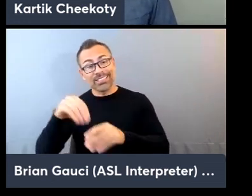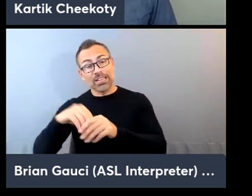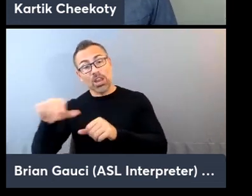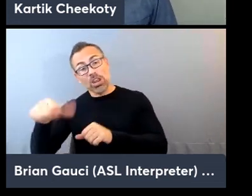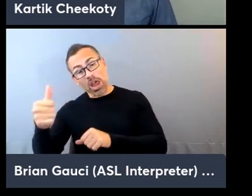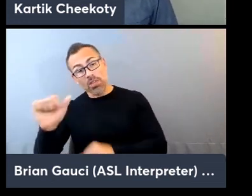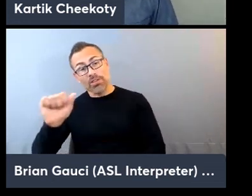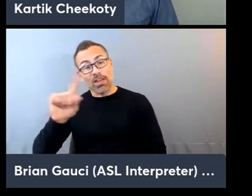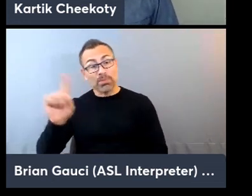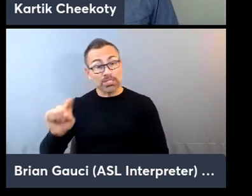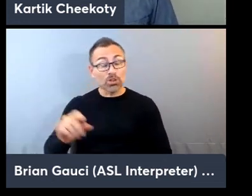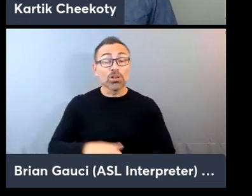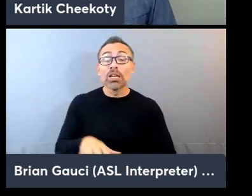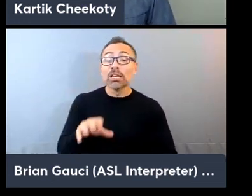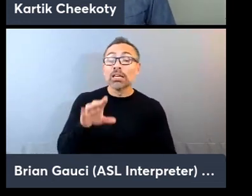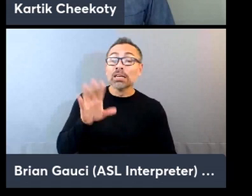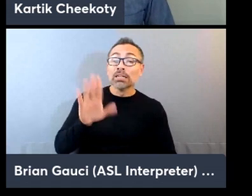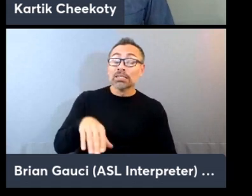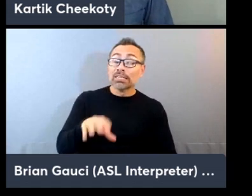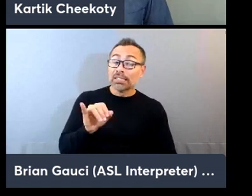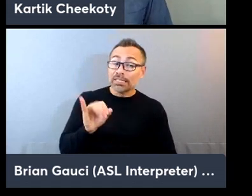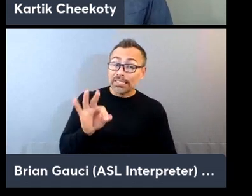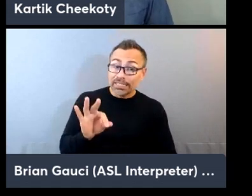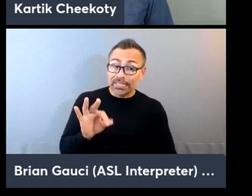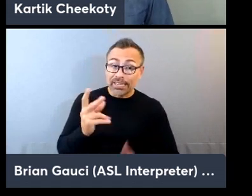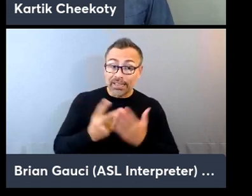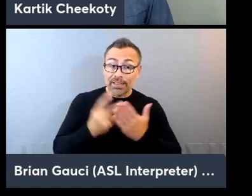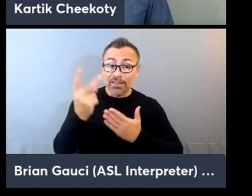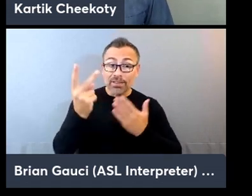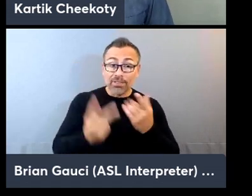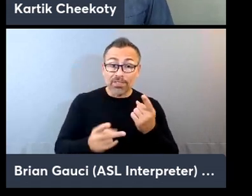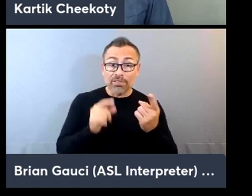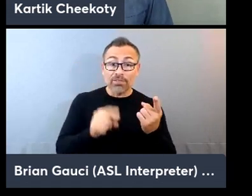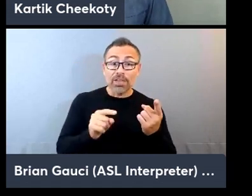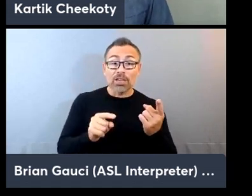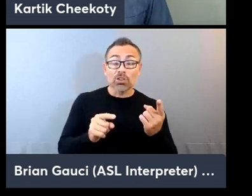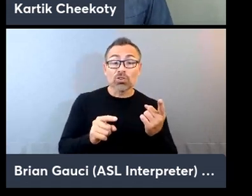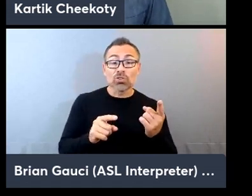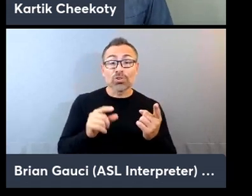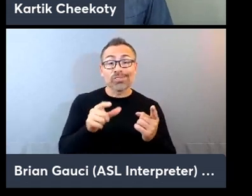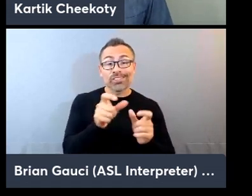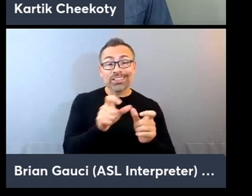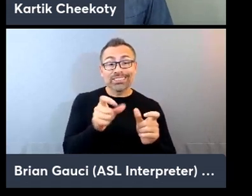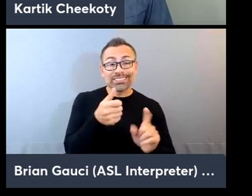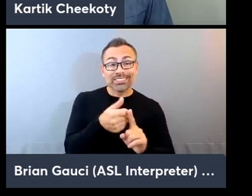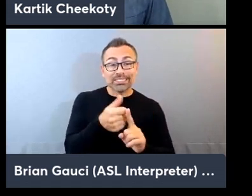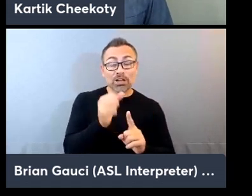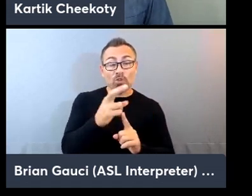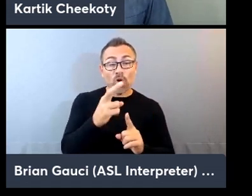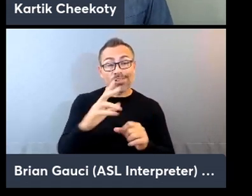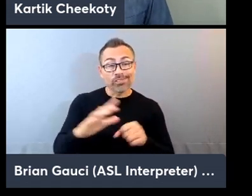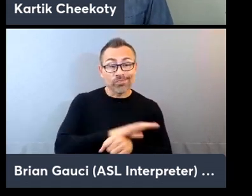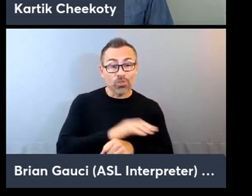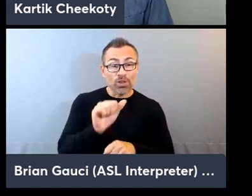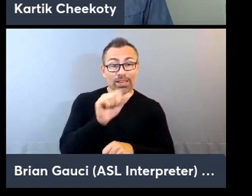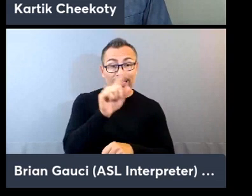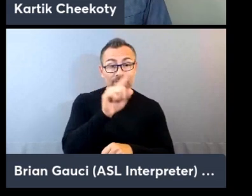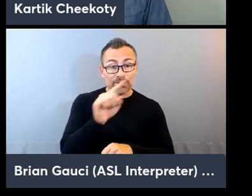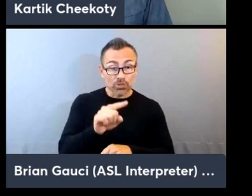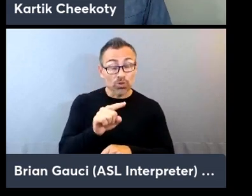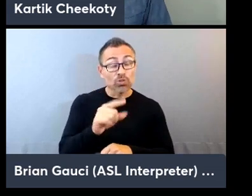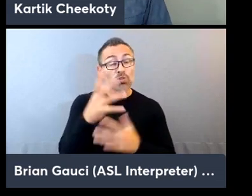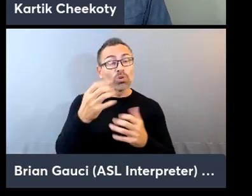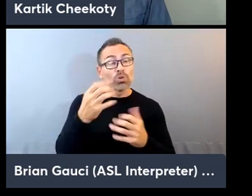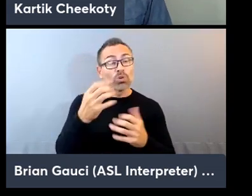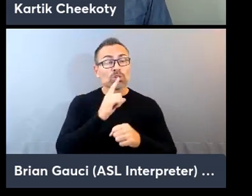in the instance of the failure of the DB instance itself or the entire availability zone, you want to make sure that you don't